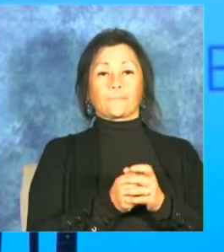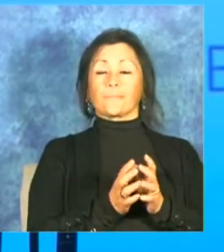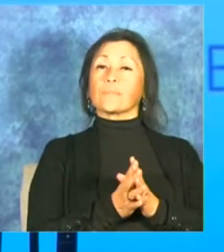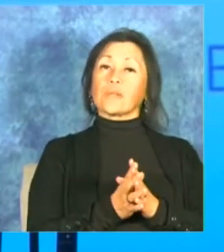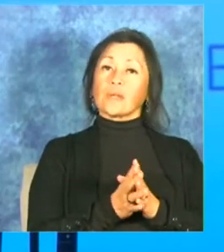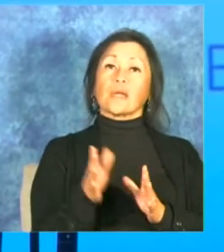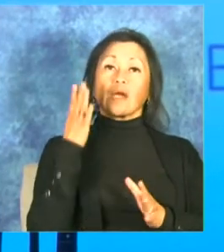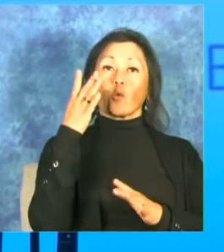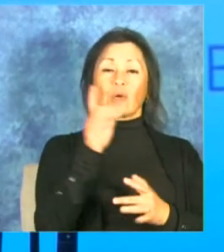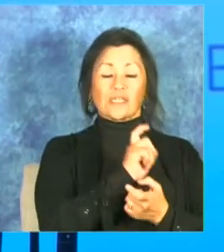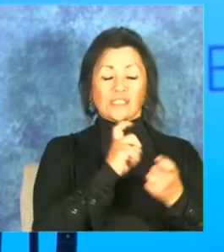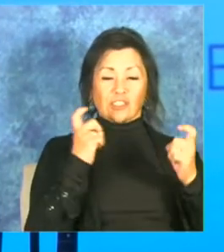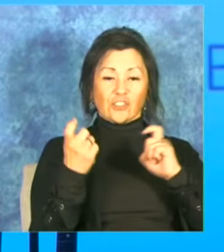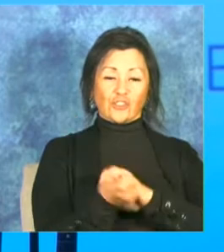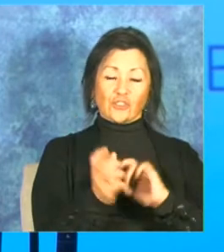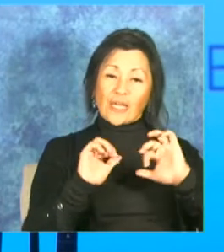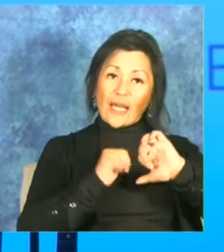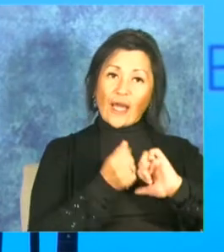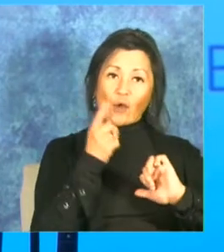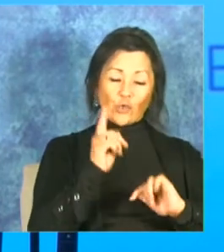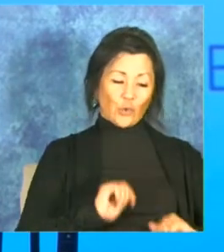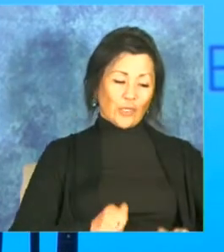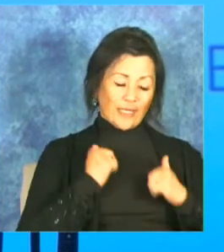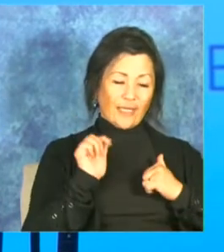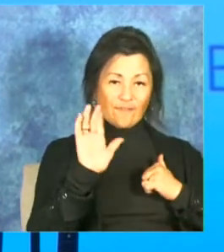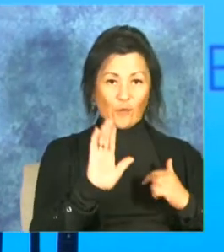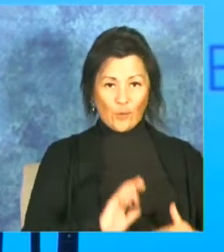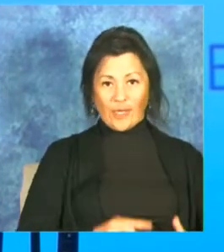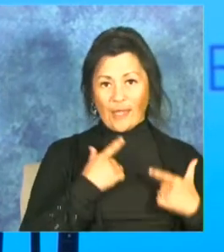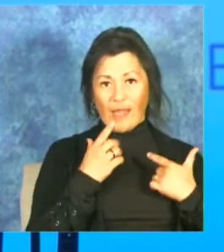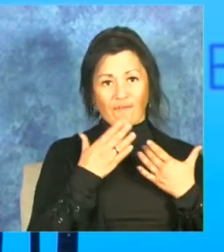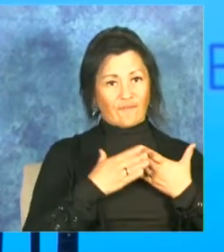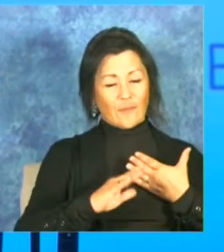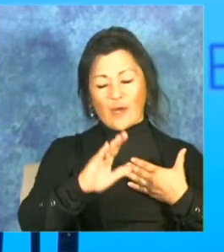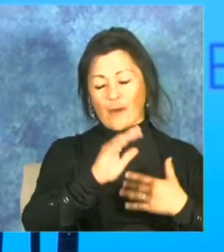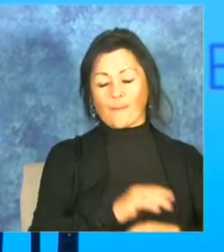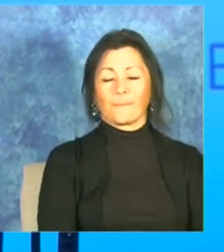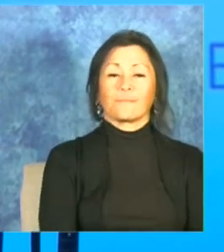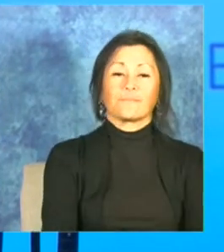And it will change how you live your life forevermore.